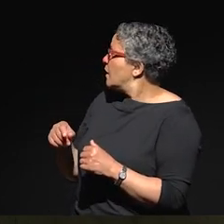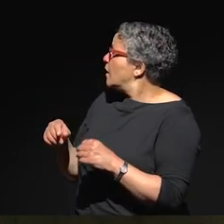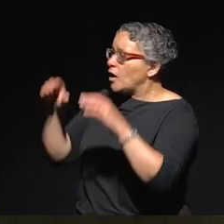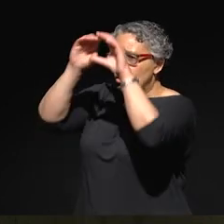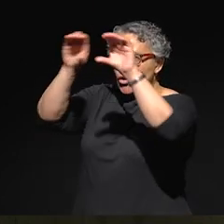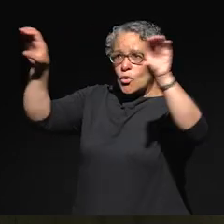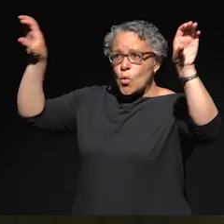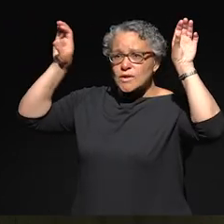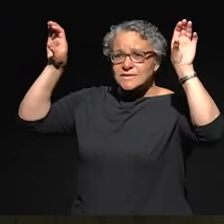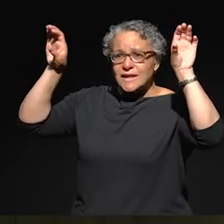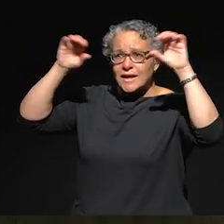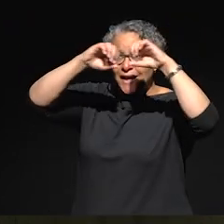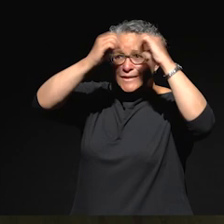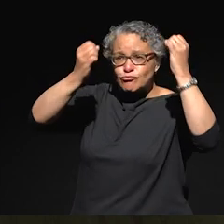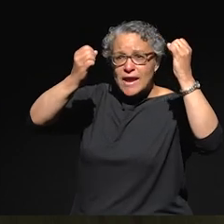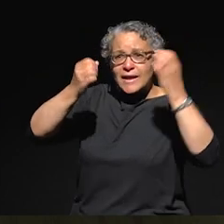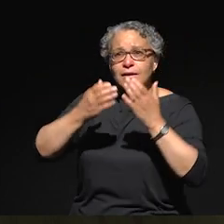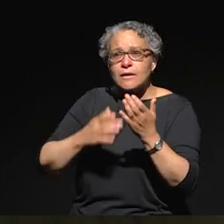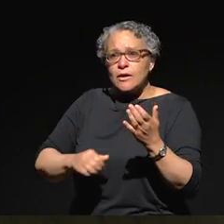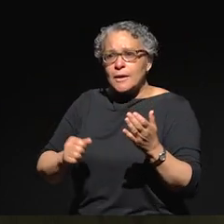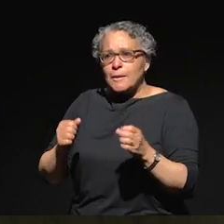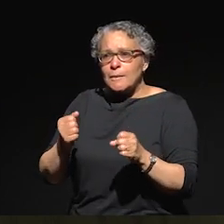this sense of the spirit rising up.